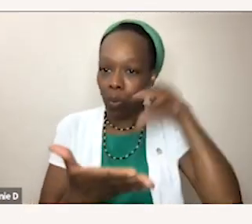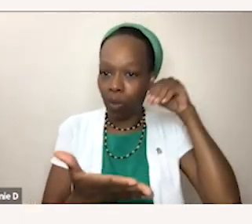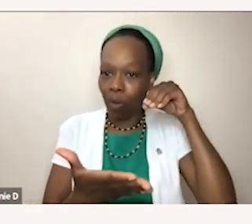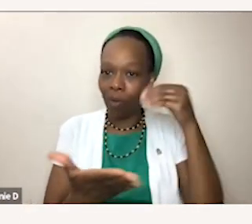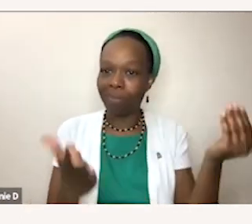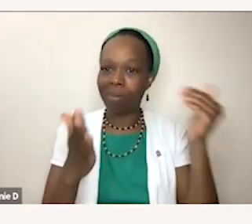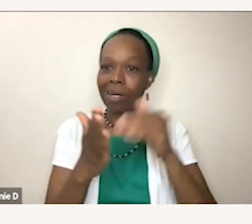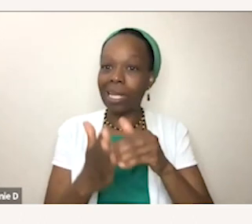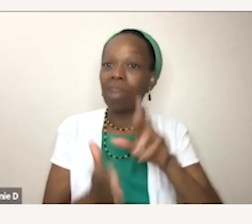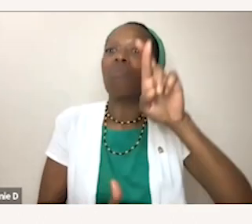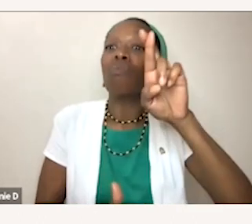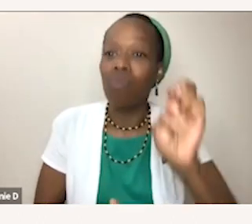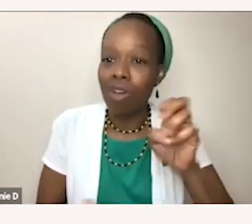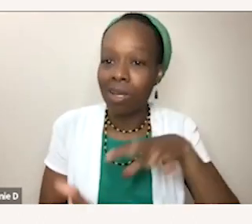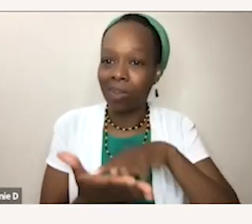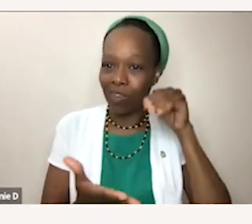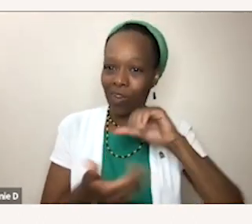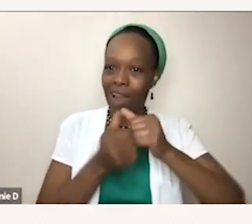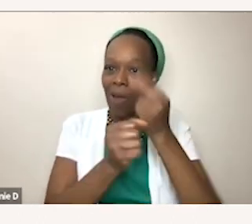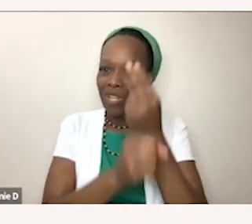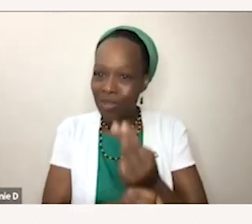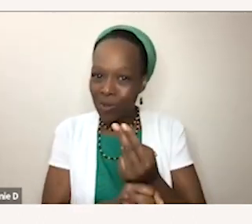the use of your language here.